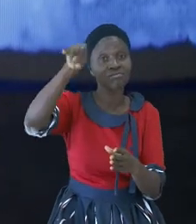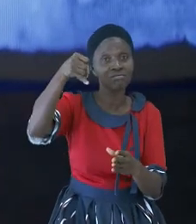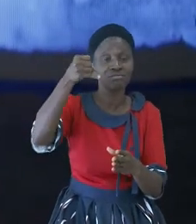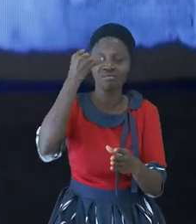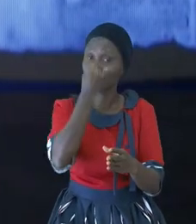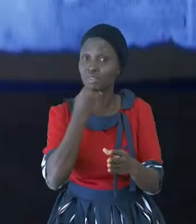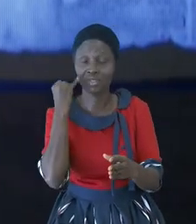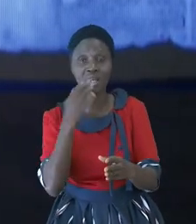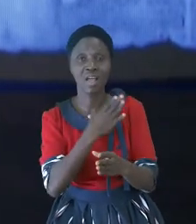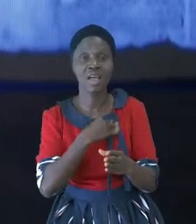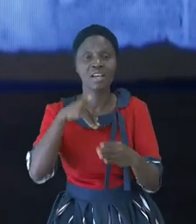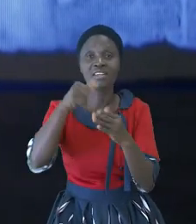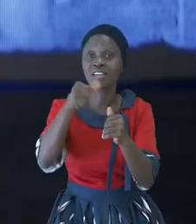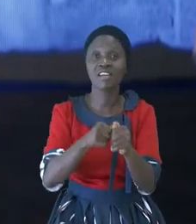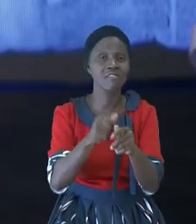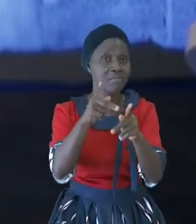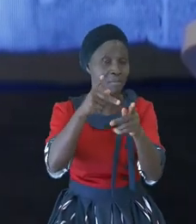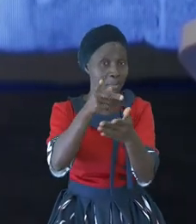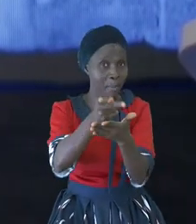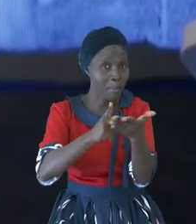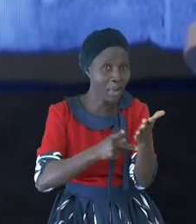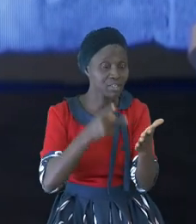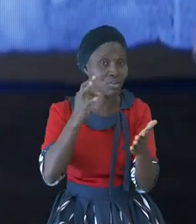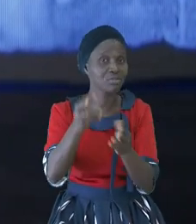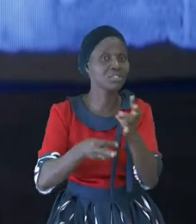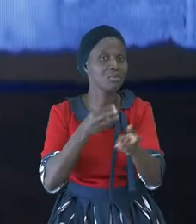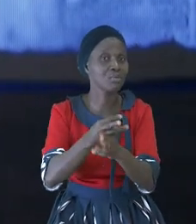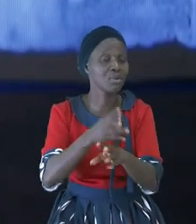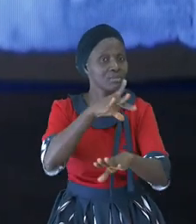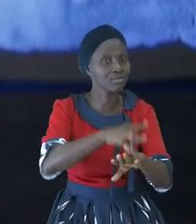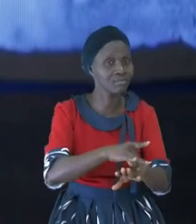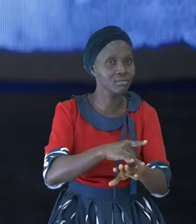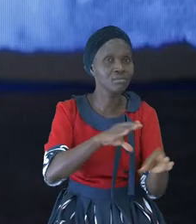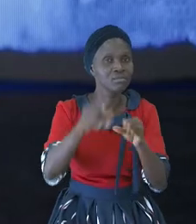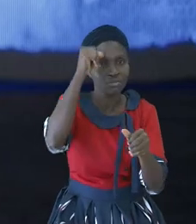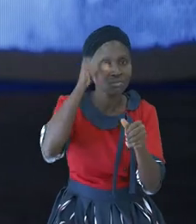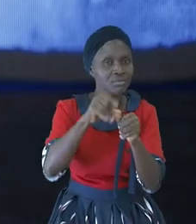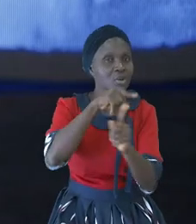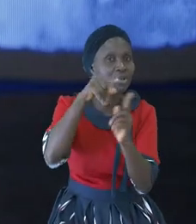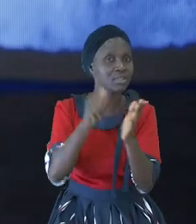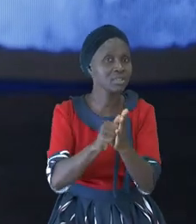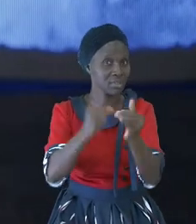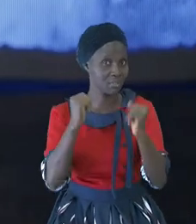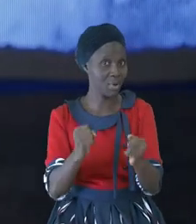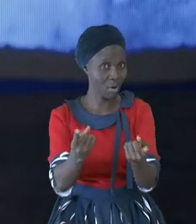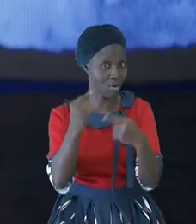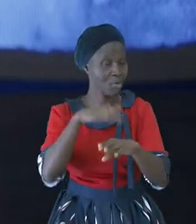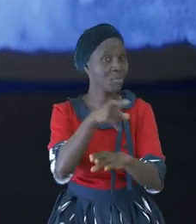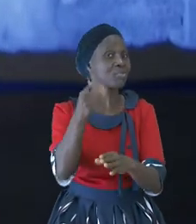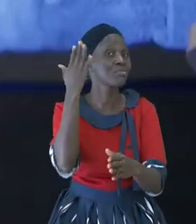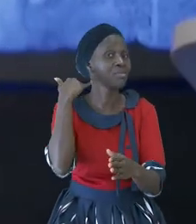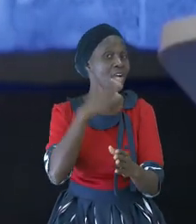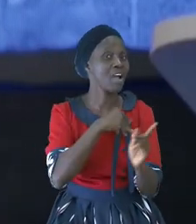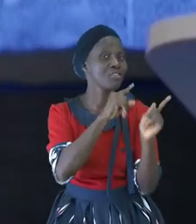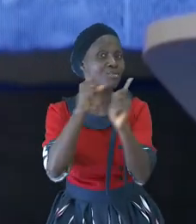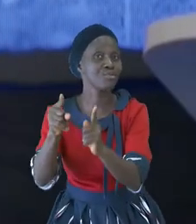part of the earth. Do you remember when that power came in and then you went out everywhere? You